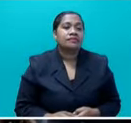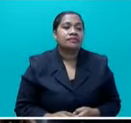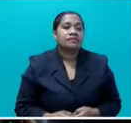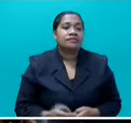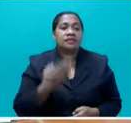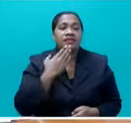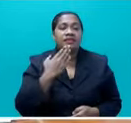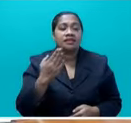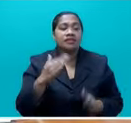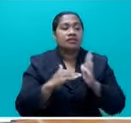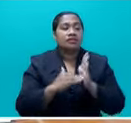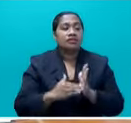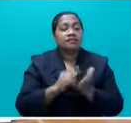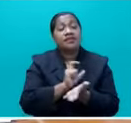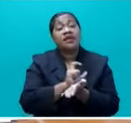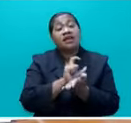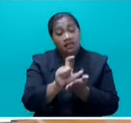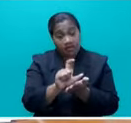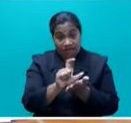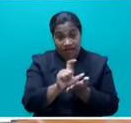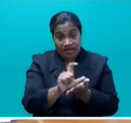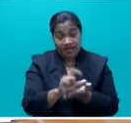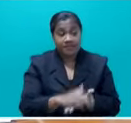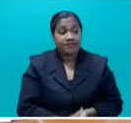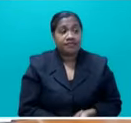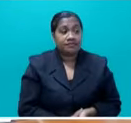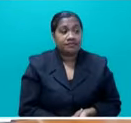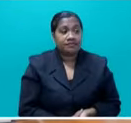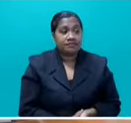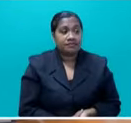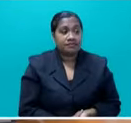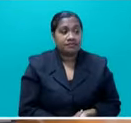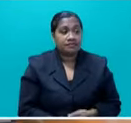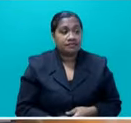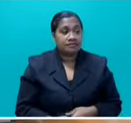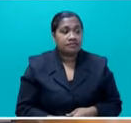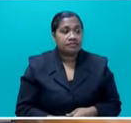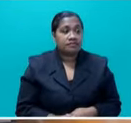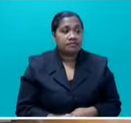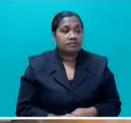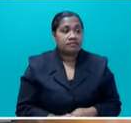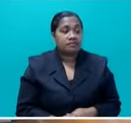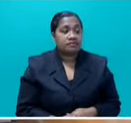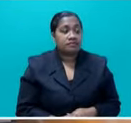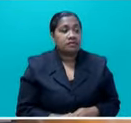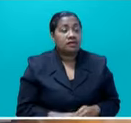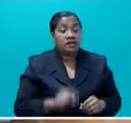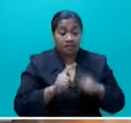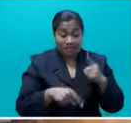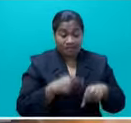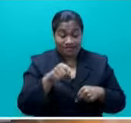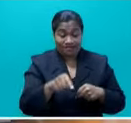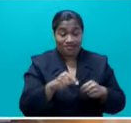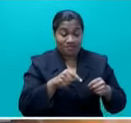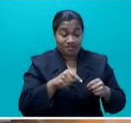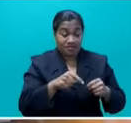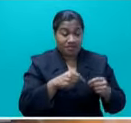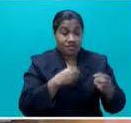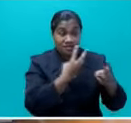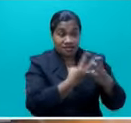Chair. Just to clarify that we vote on consent for Delpa on this matter. And I've stated my